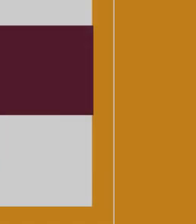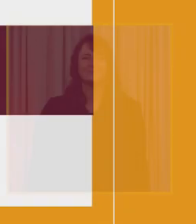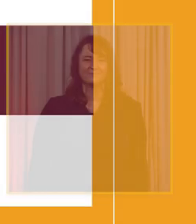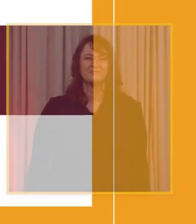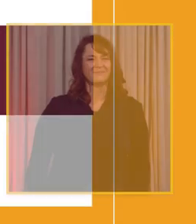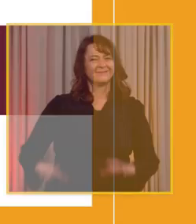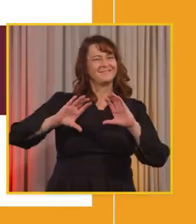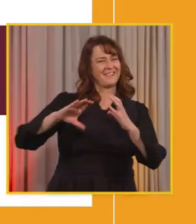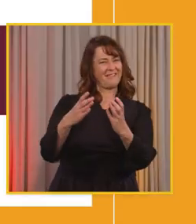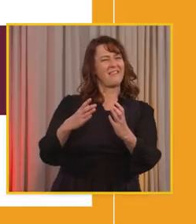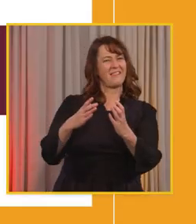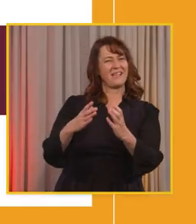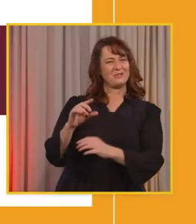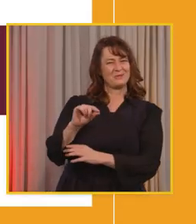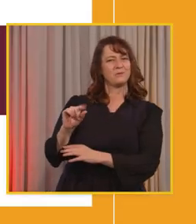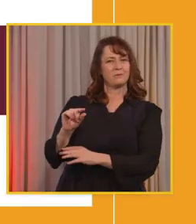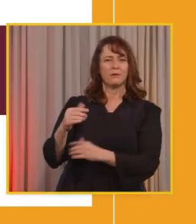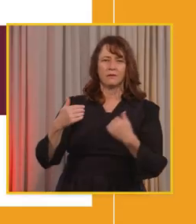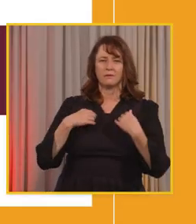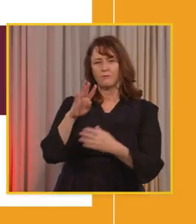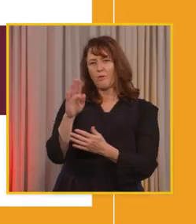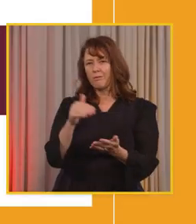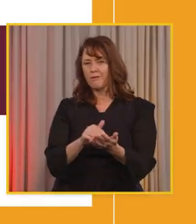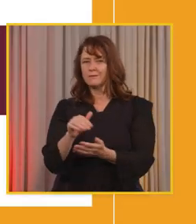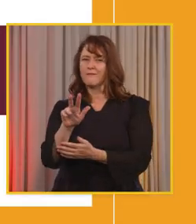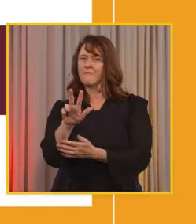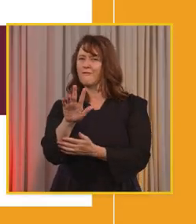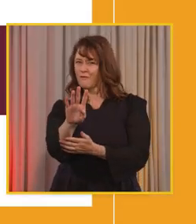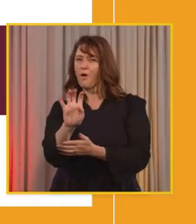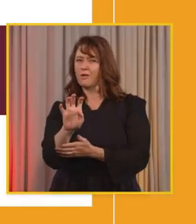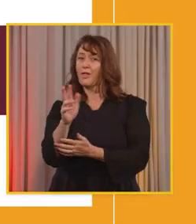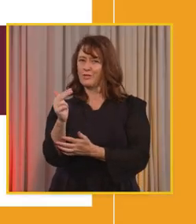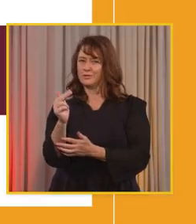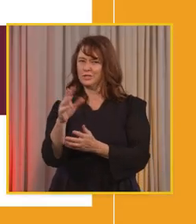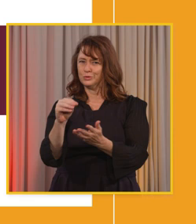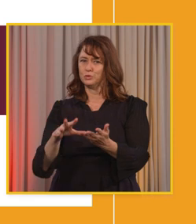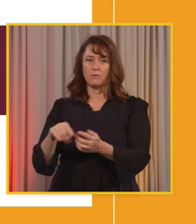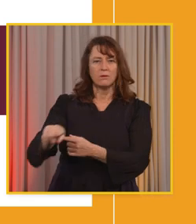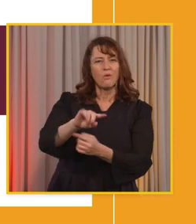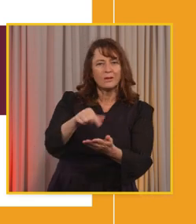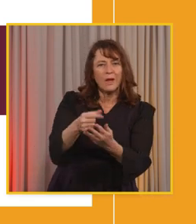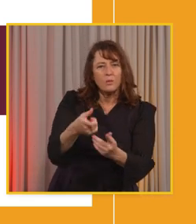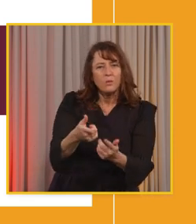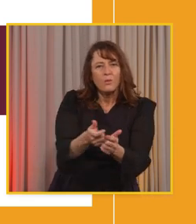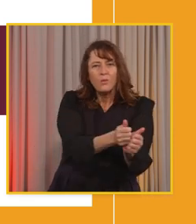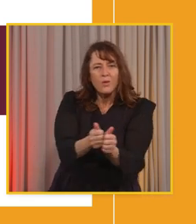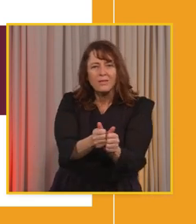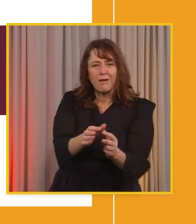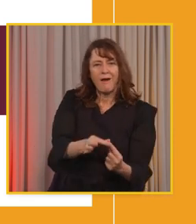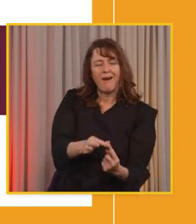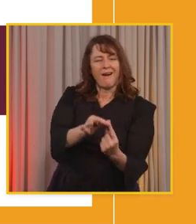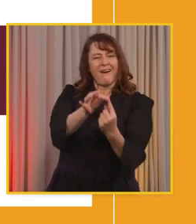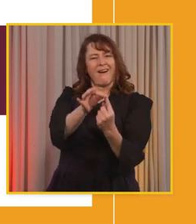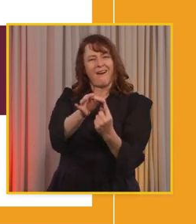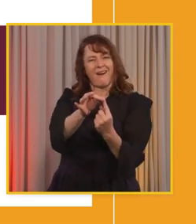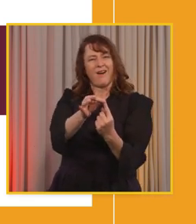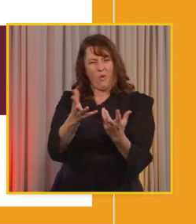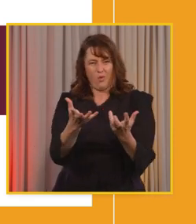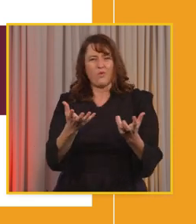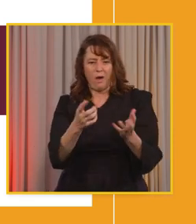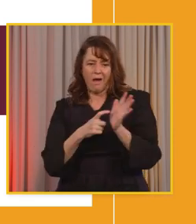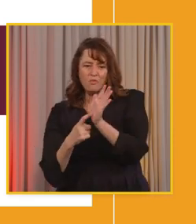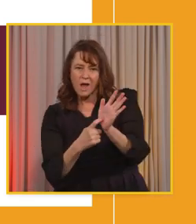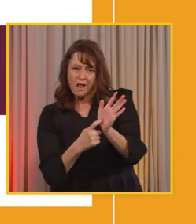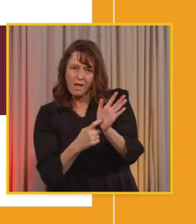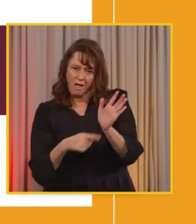The class of 2020 has 1,413 students graduating with honors and distinction, and we want to